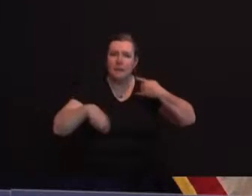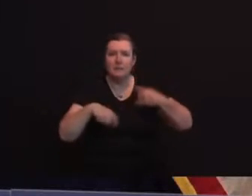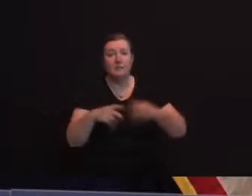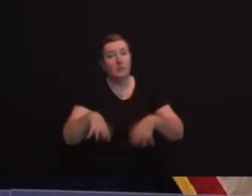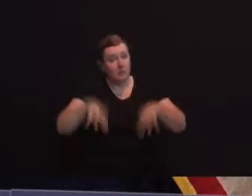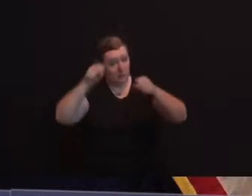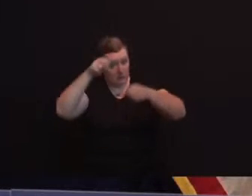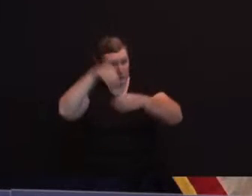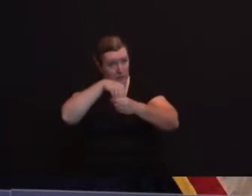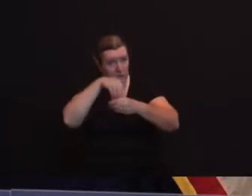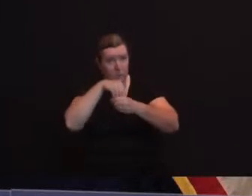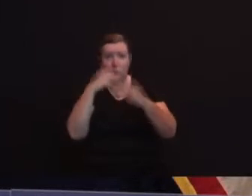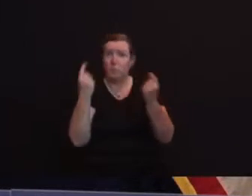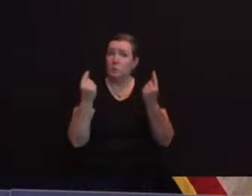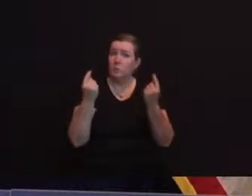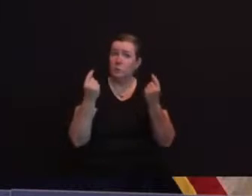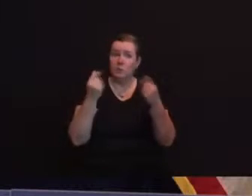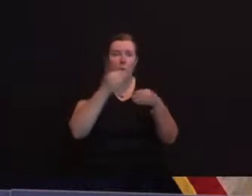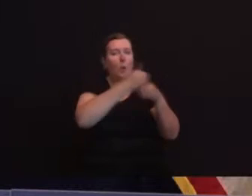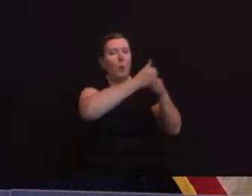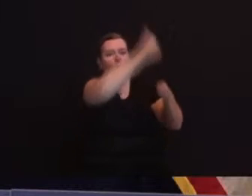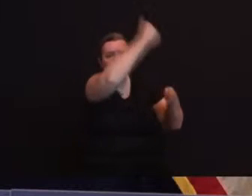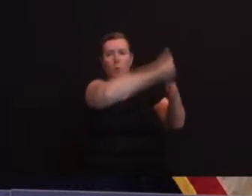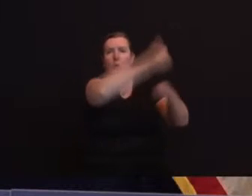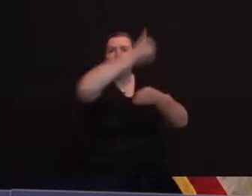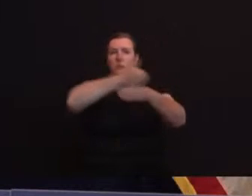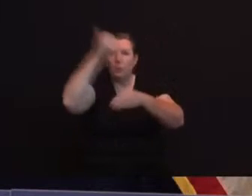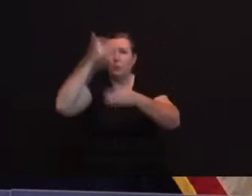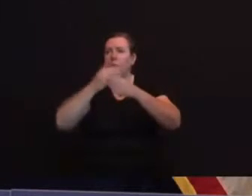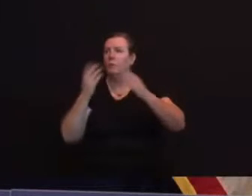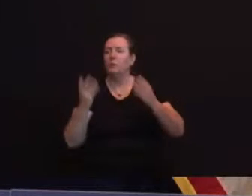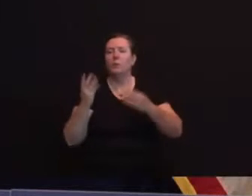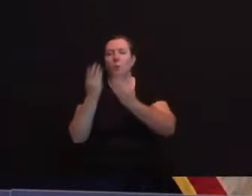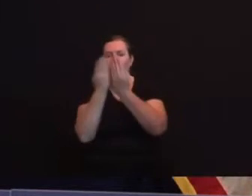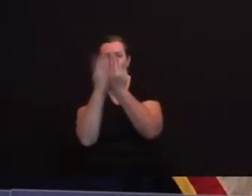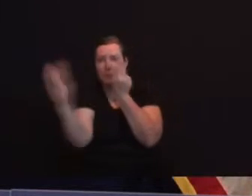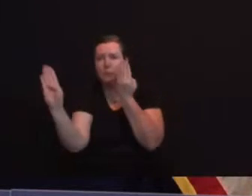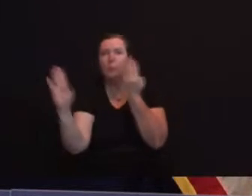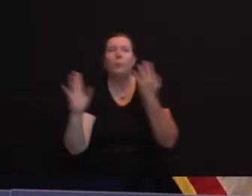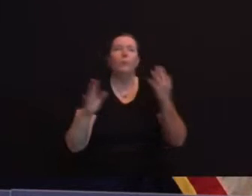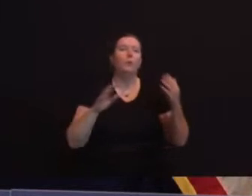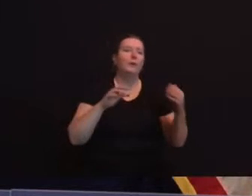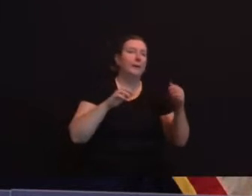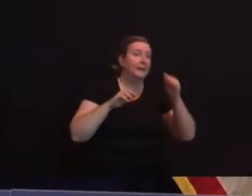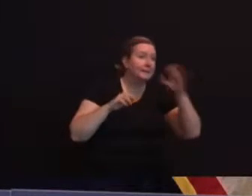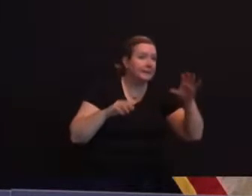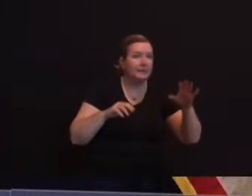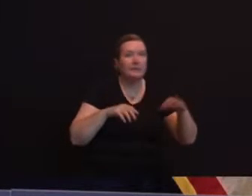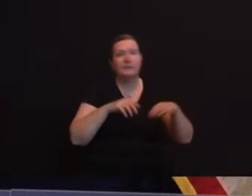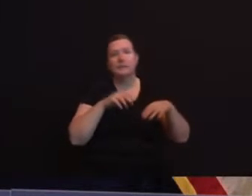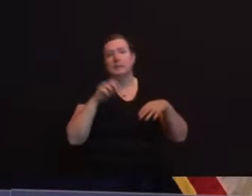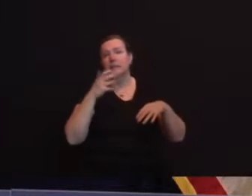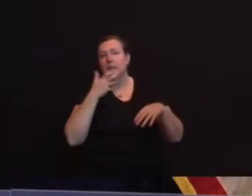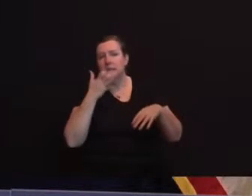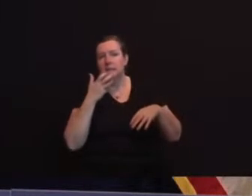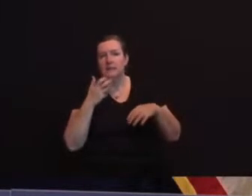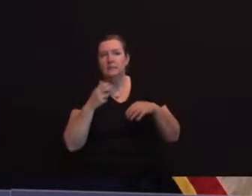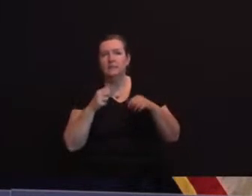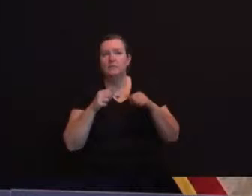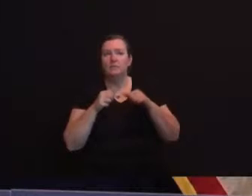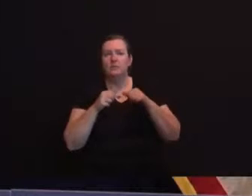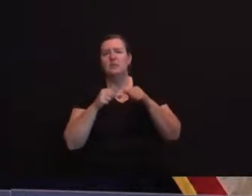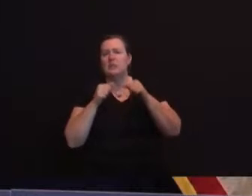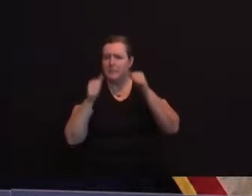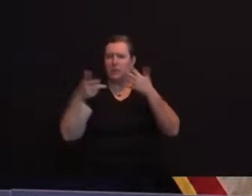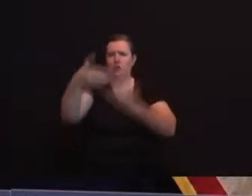opening windows and doors, or by placing central air and heating on continuous circulation. If you are